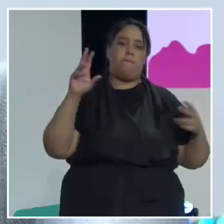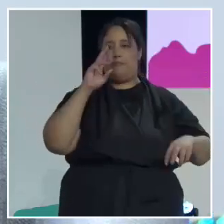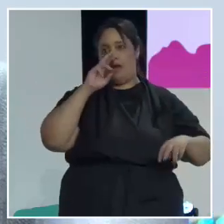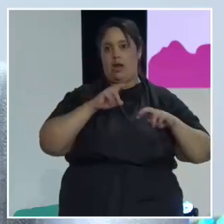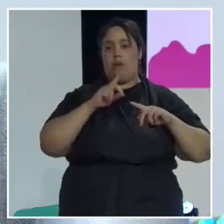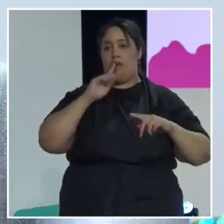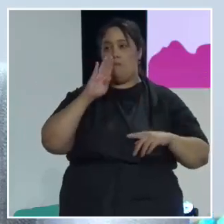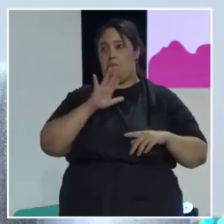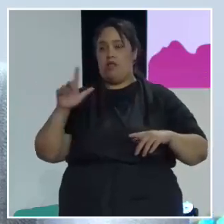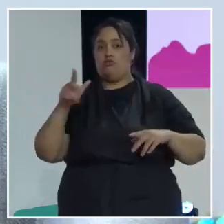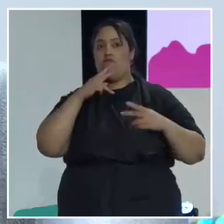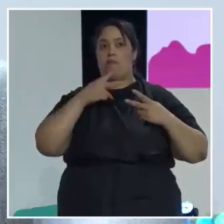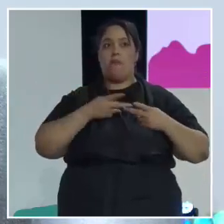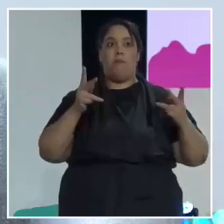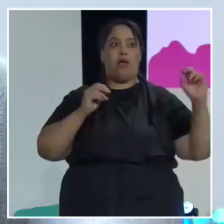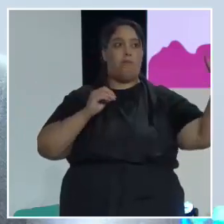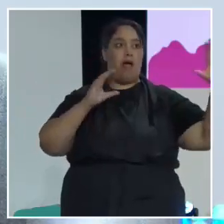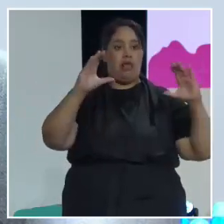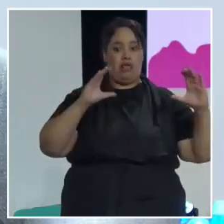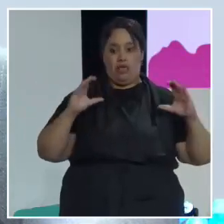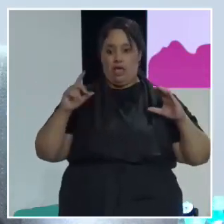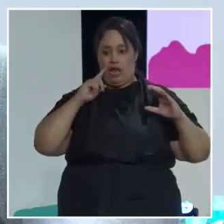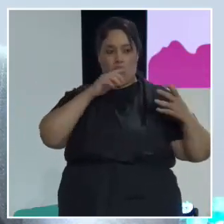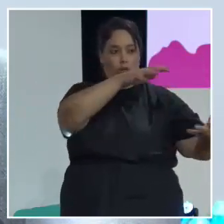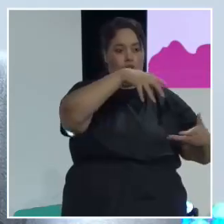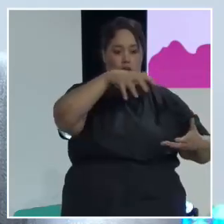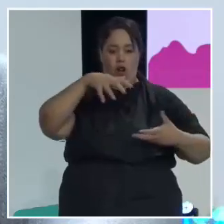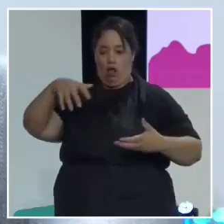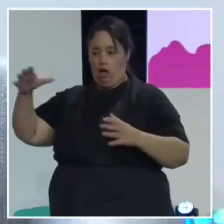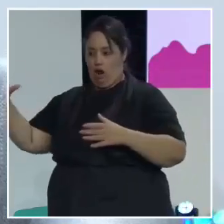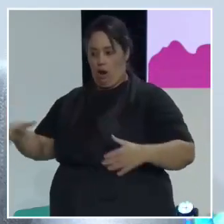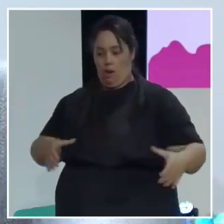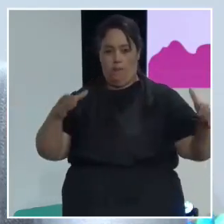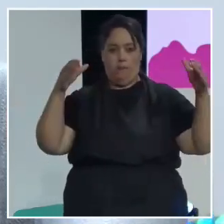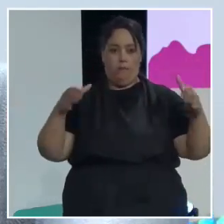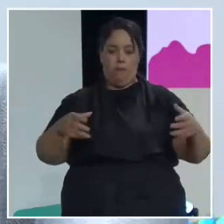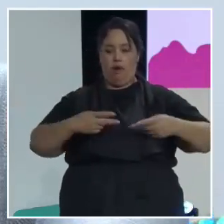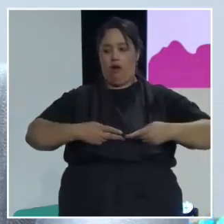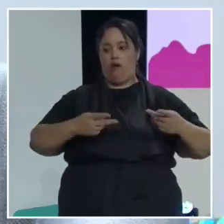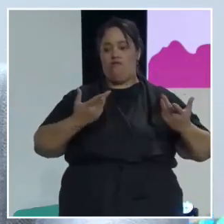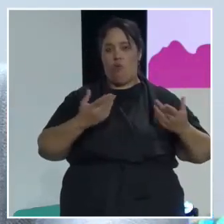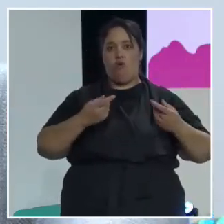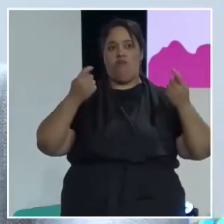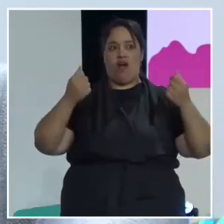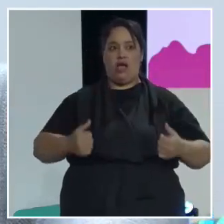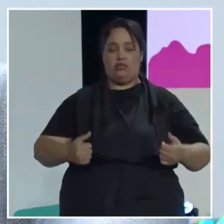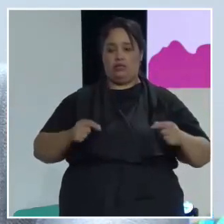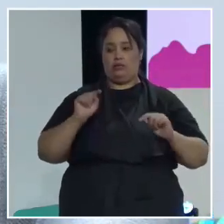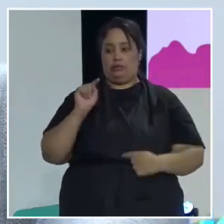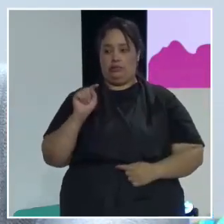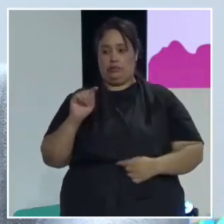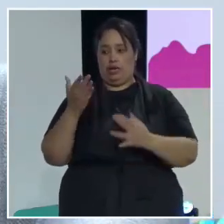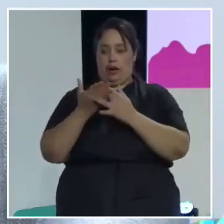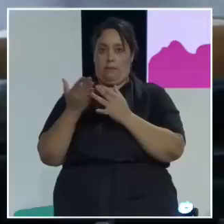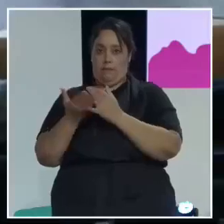money. We have to crowd in and catalyze private money in order to fill the financing gaps. So basically